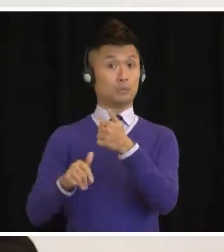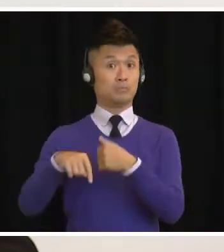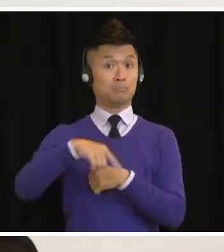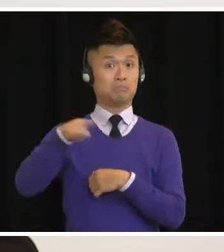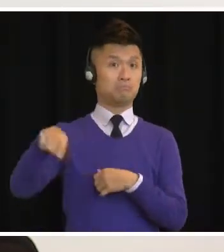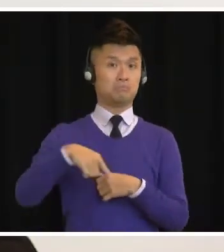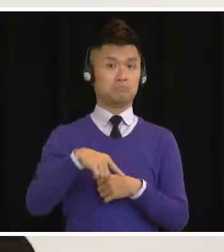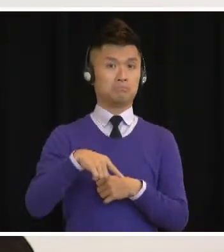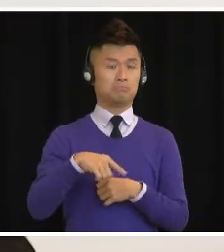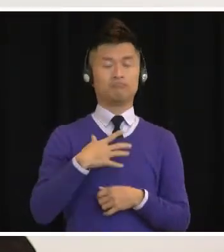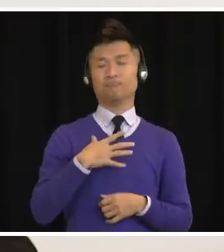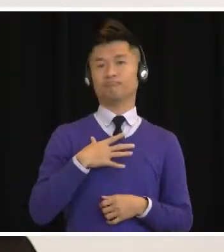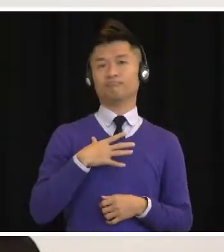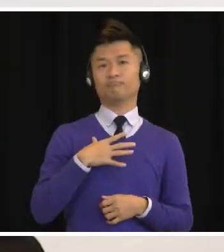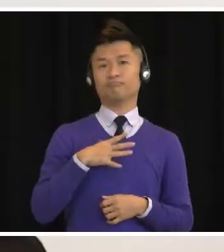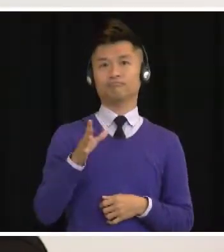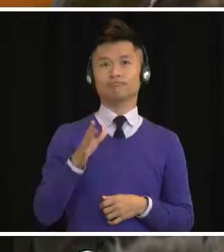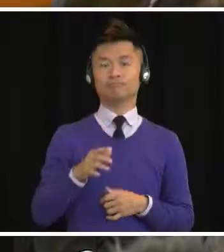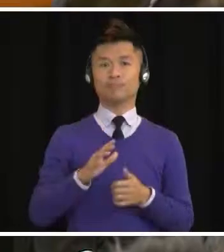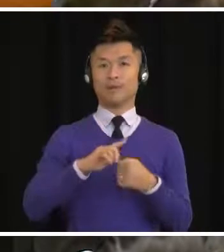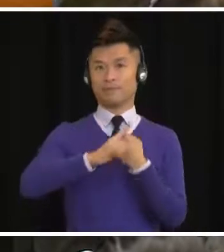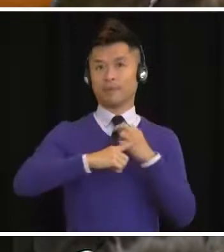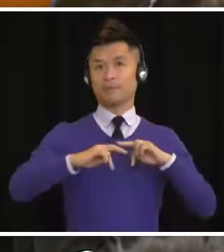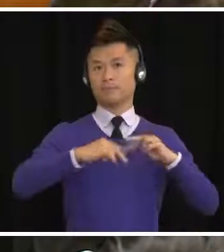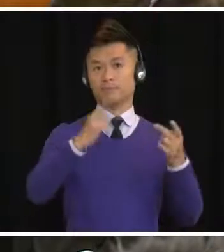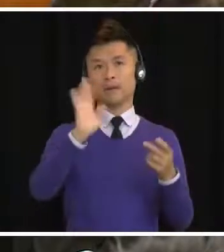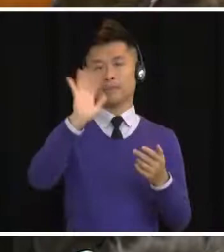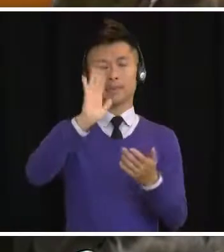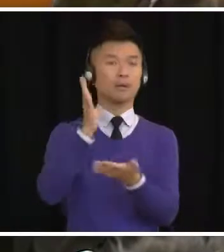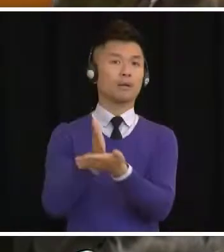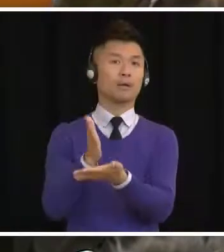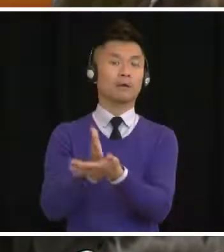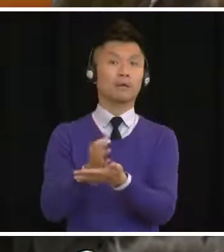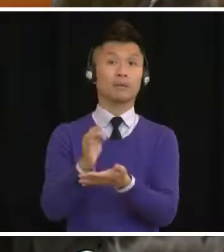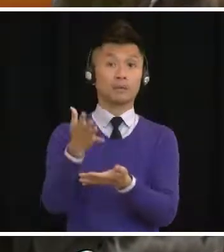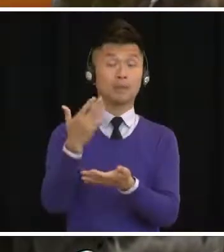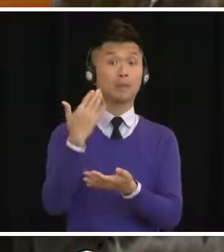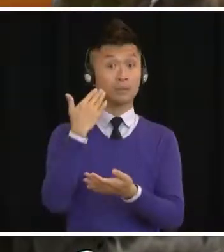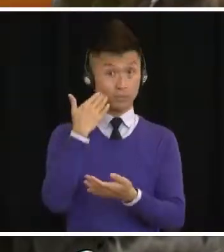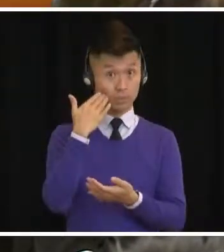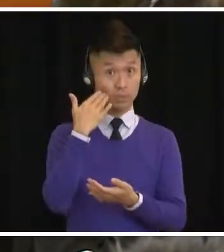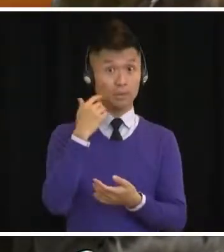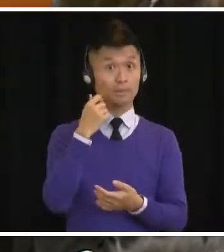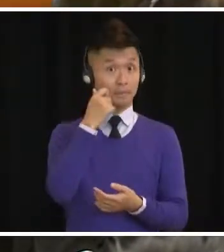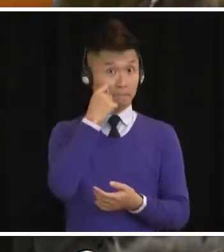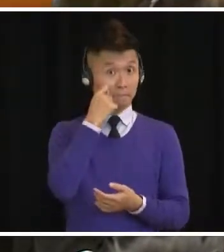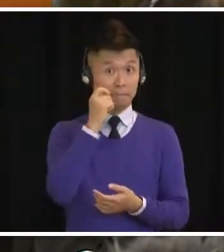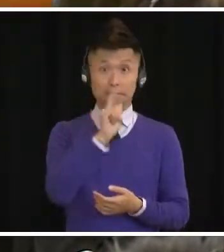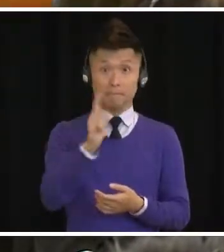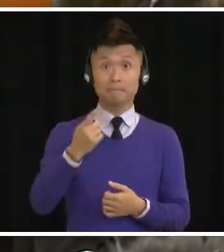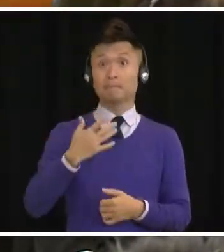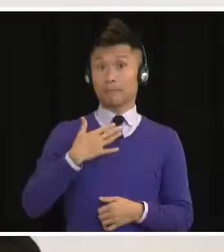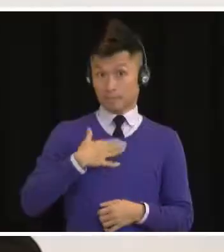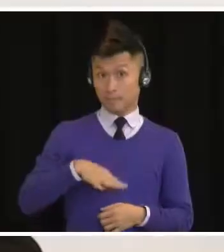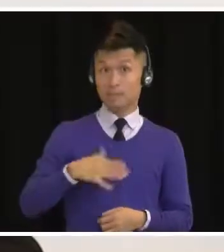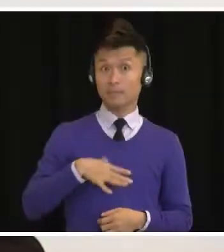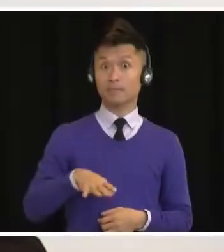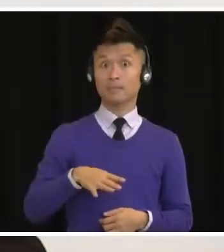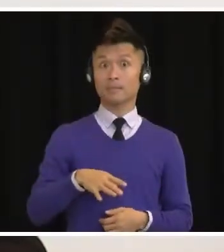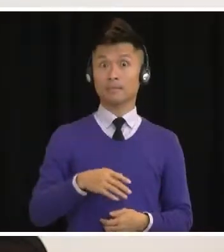can better recommend of how the country can proceed with